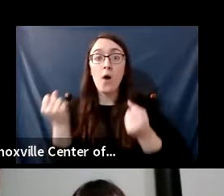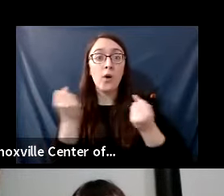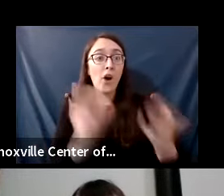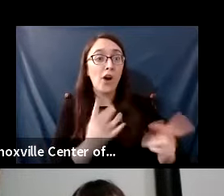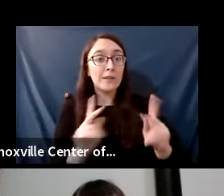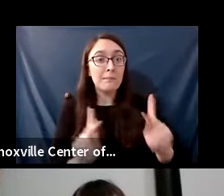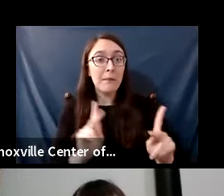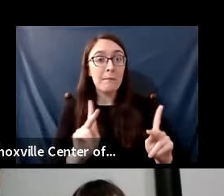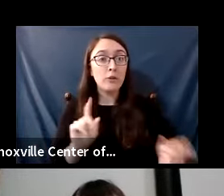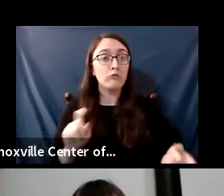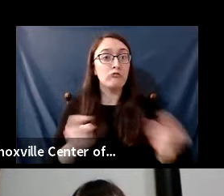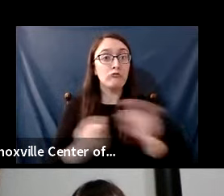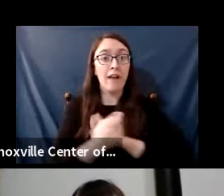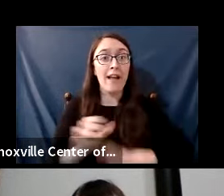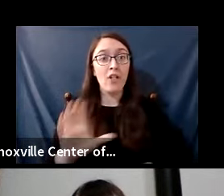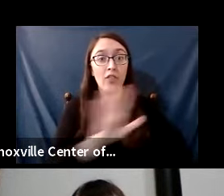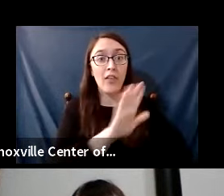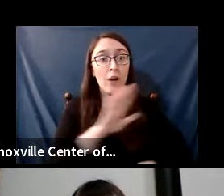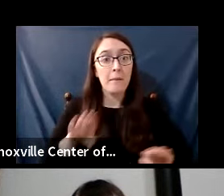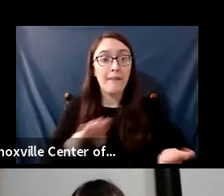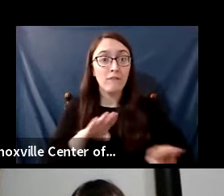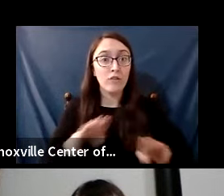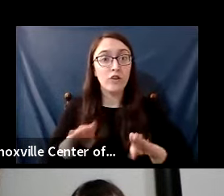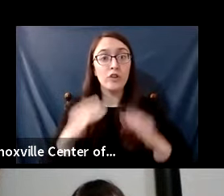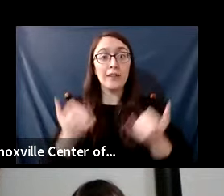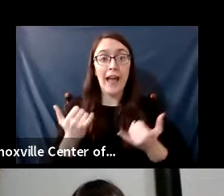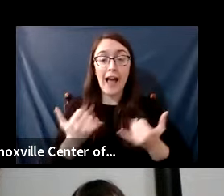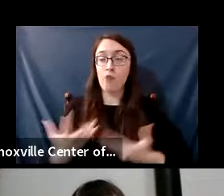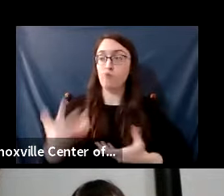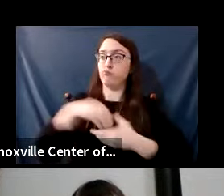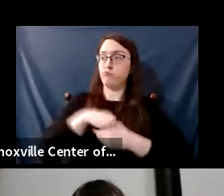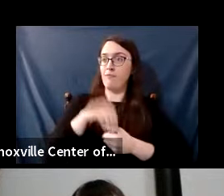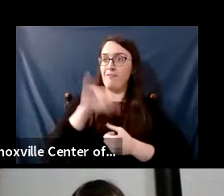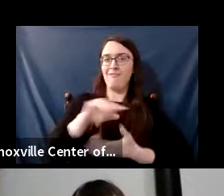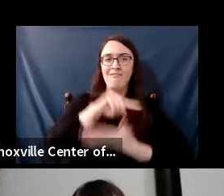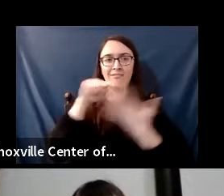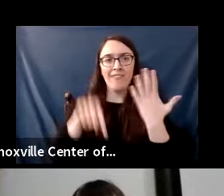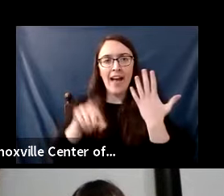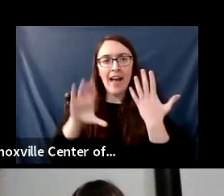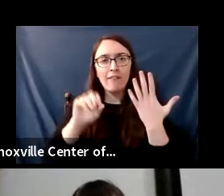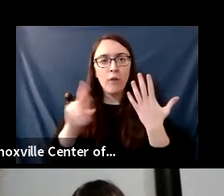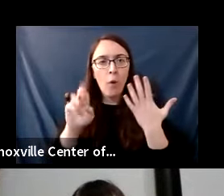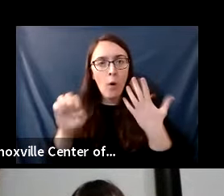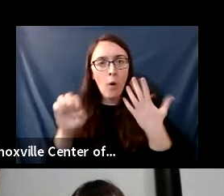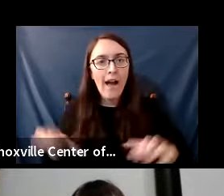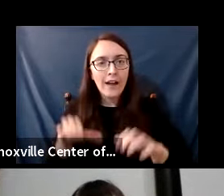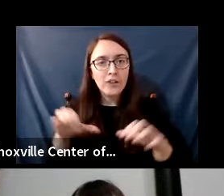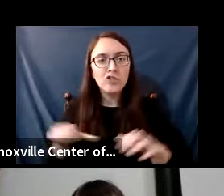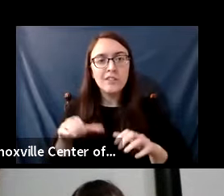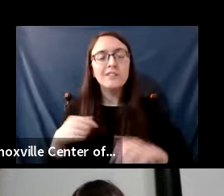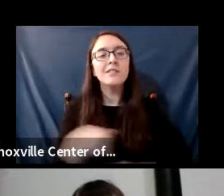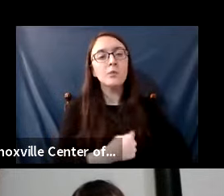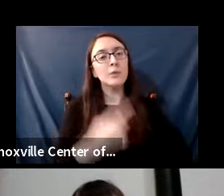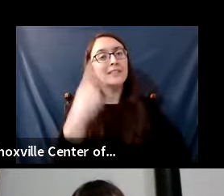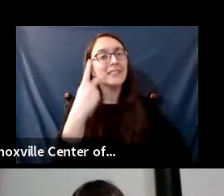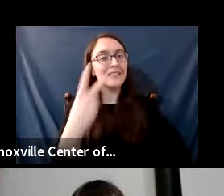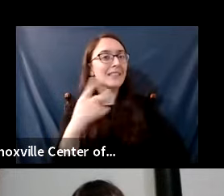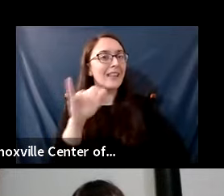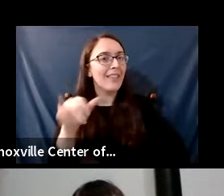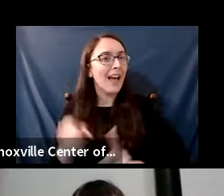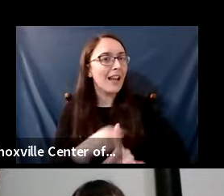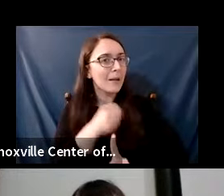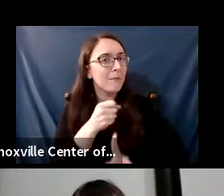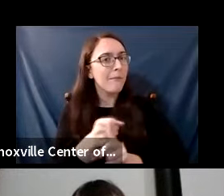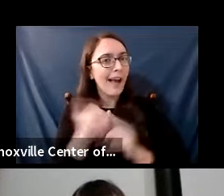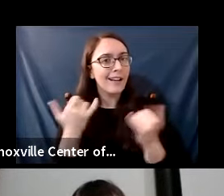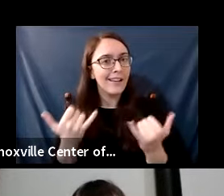are embracing the 5 core actions more readily, and we're seeing that impact. I think, we